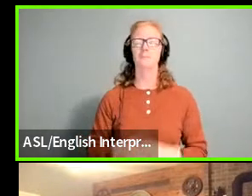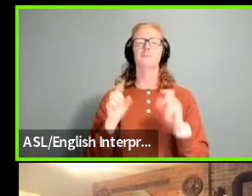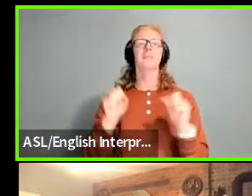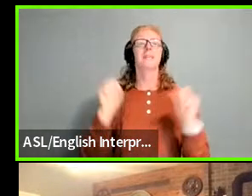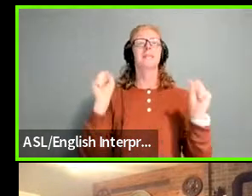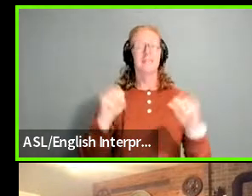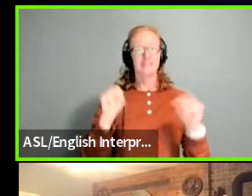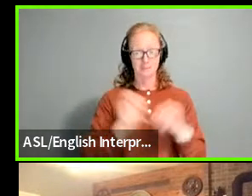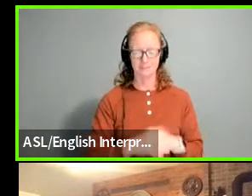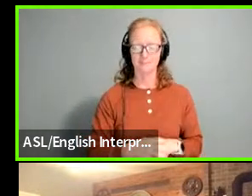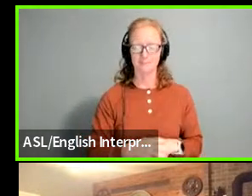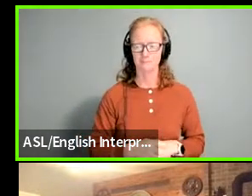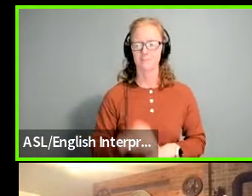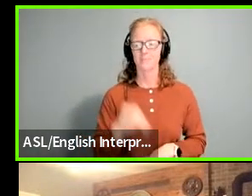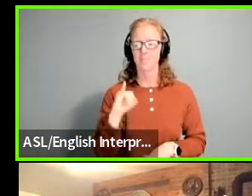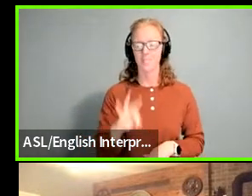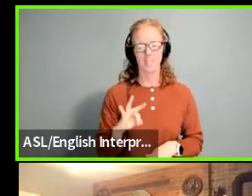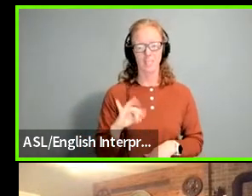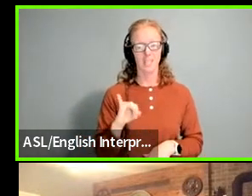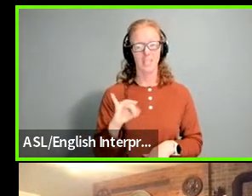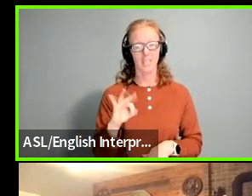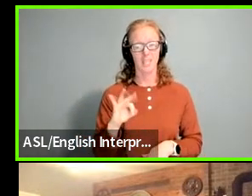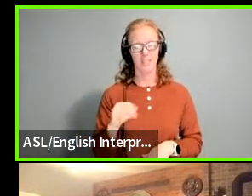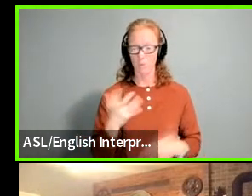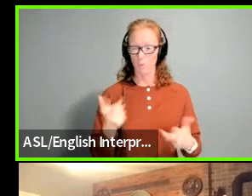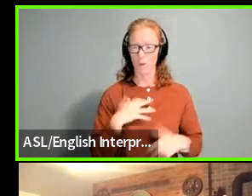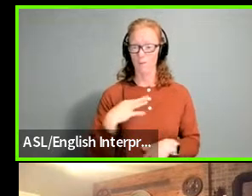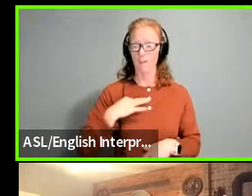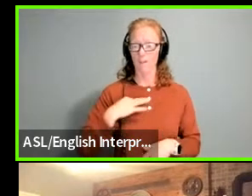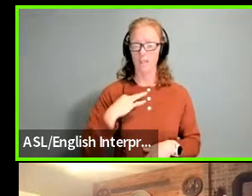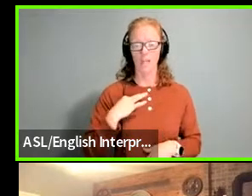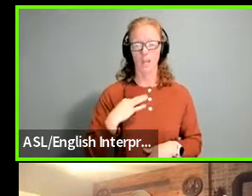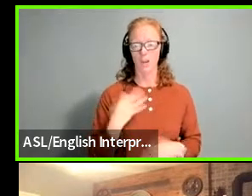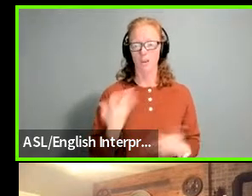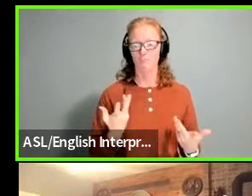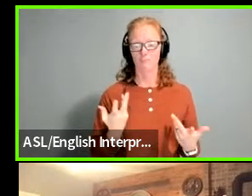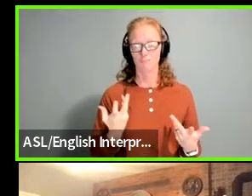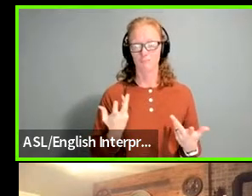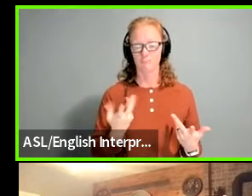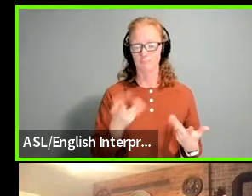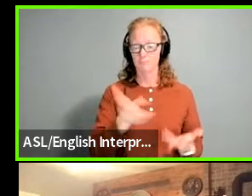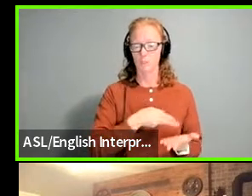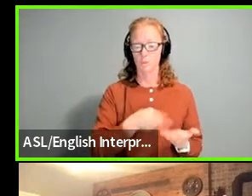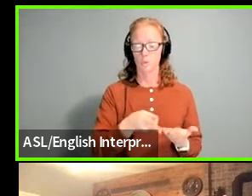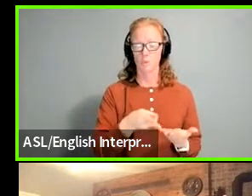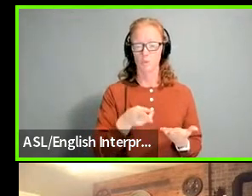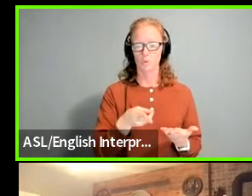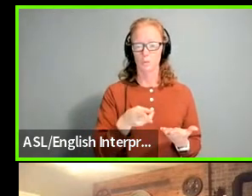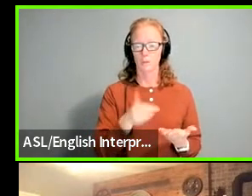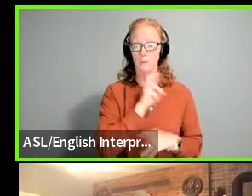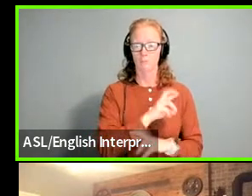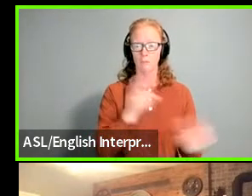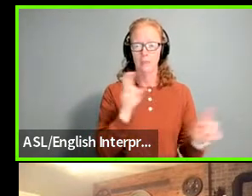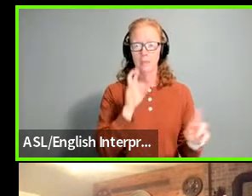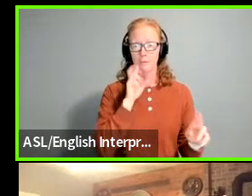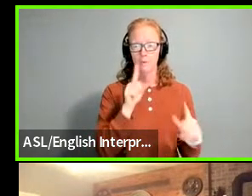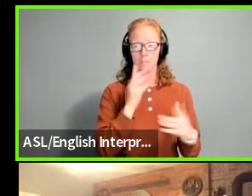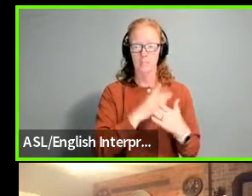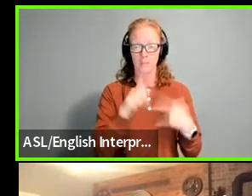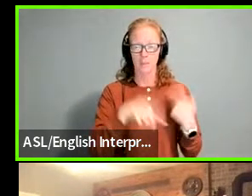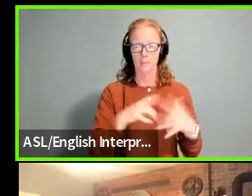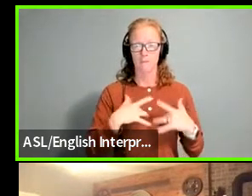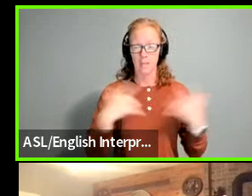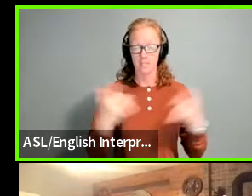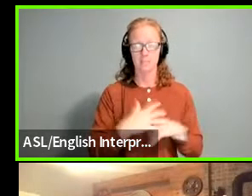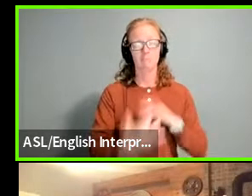Yes. And so if folks would like to volunteer and just make sure that they are in the loop on some of those events, feel